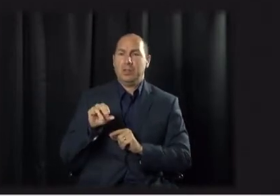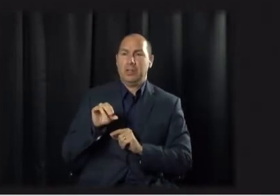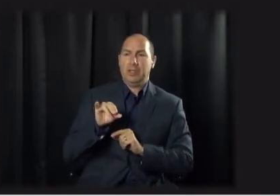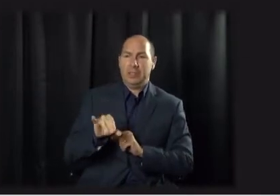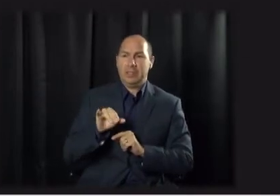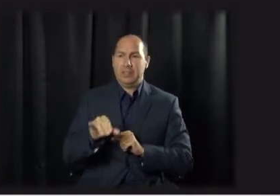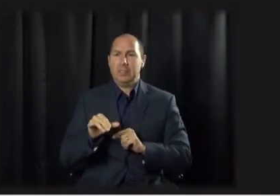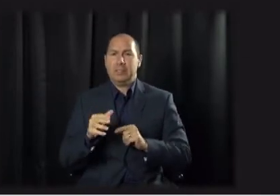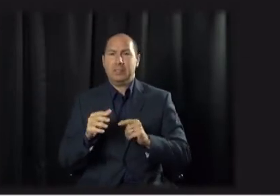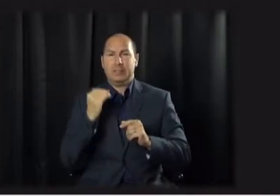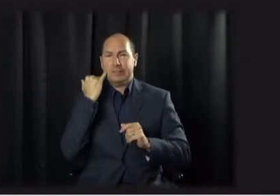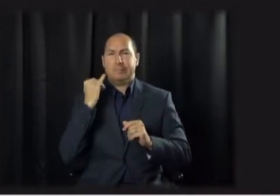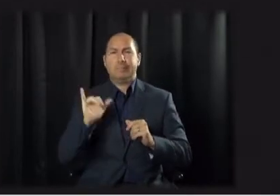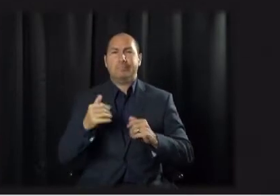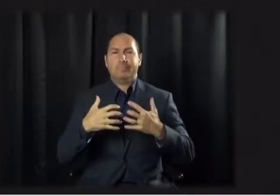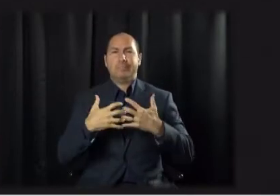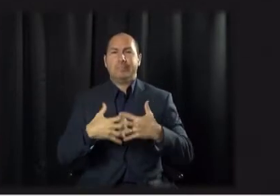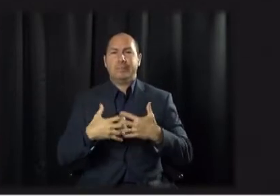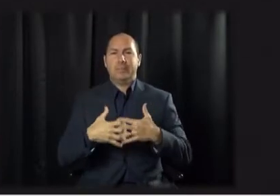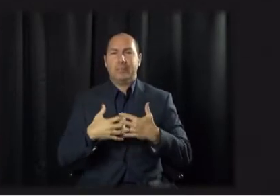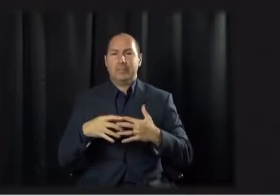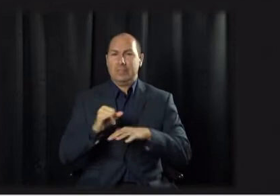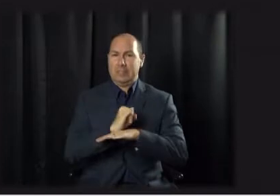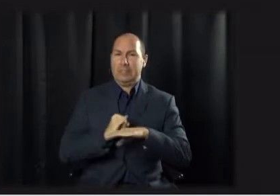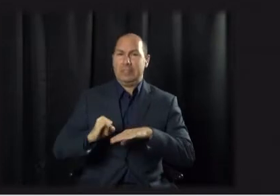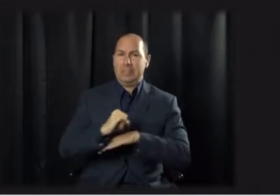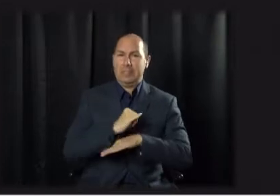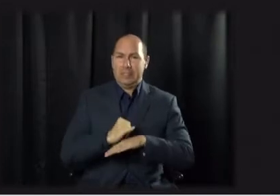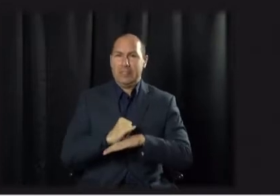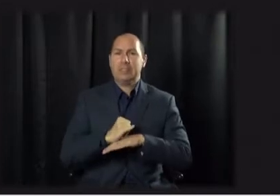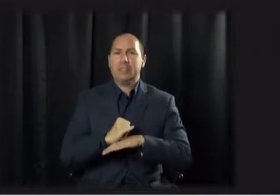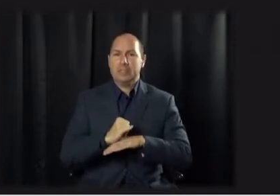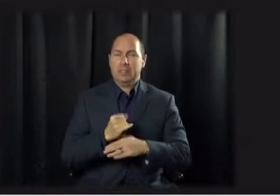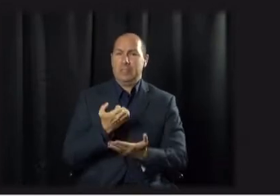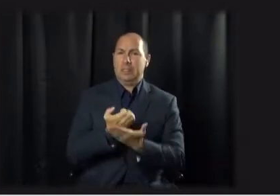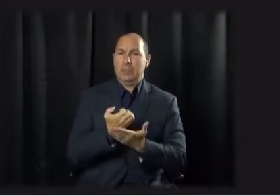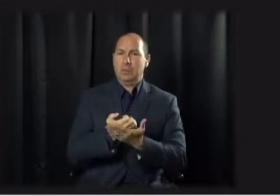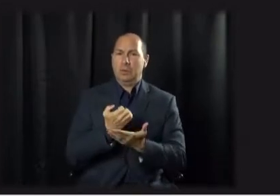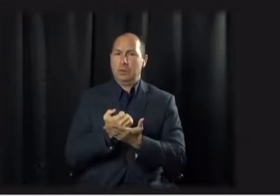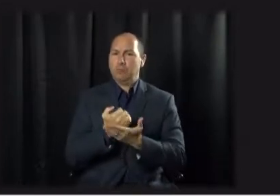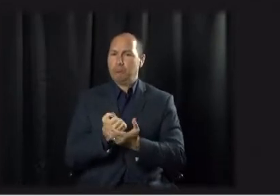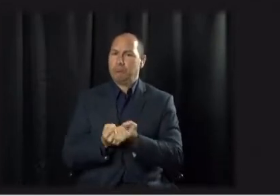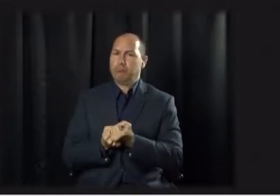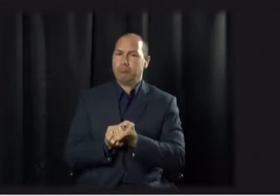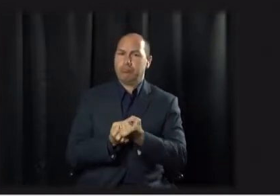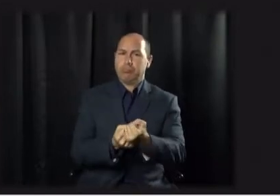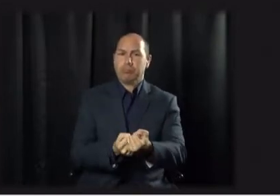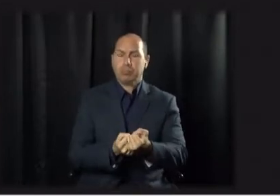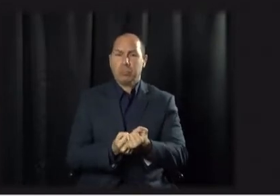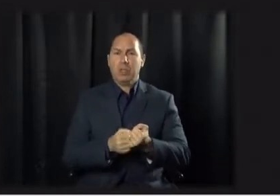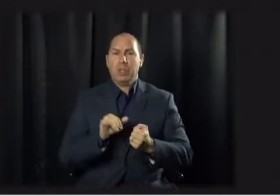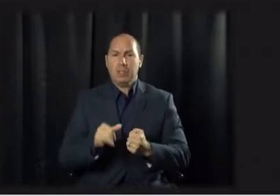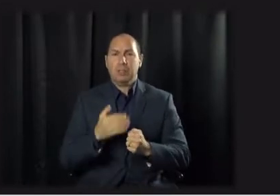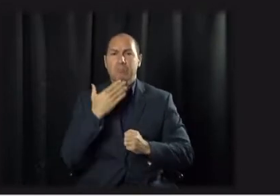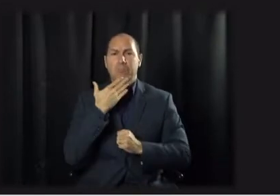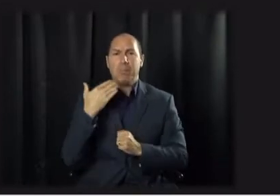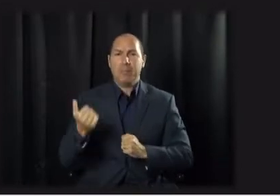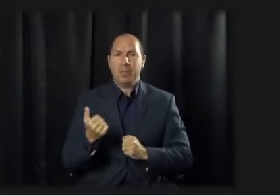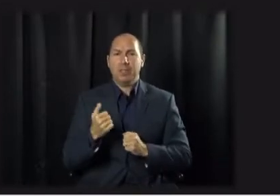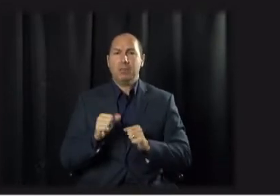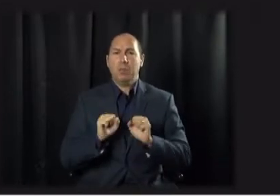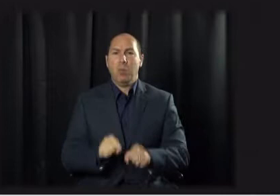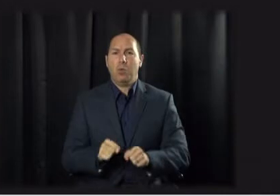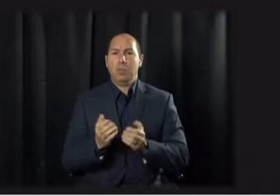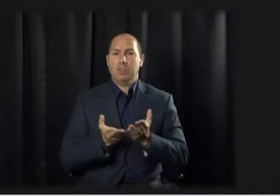engine on the island if it is run efficiently, effectively, if it is run in a way that provides the best possible service